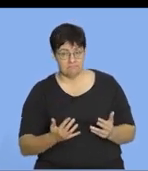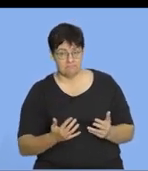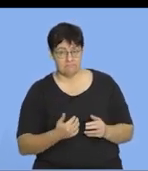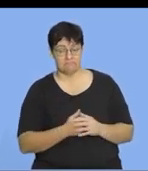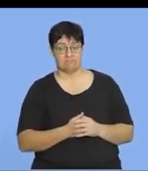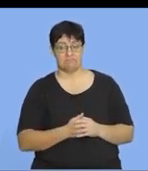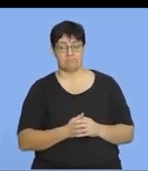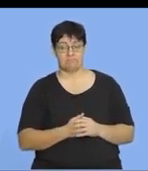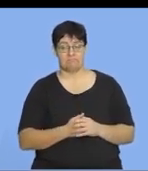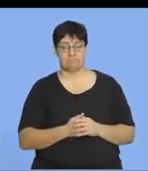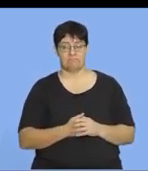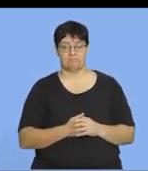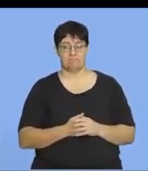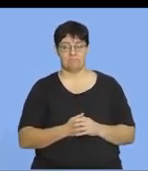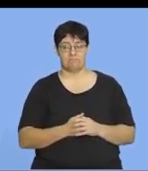is going to be